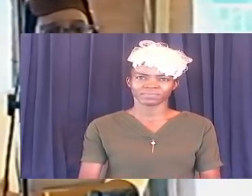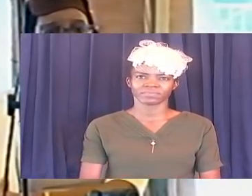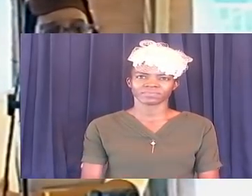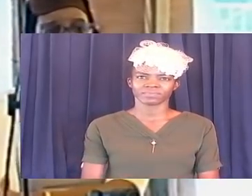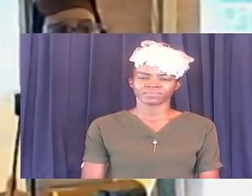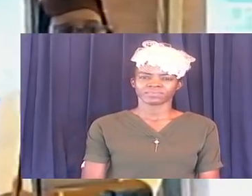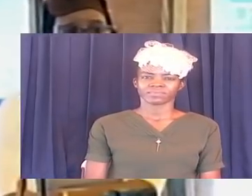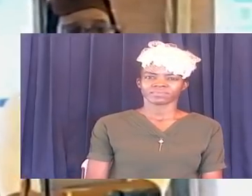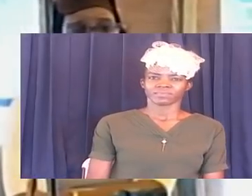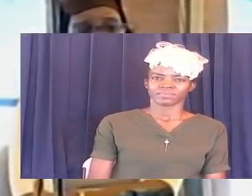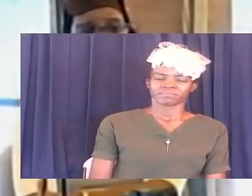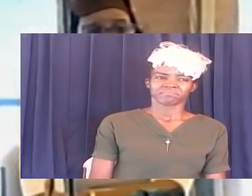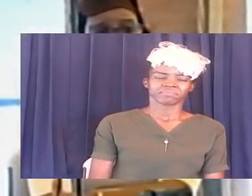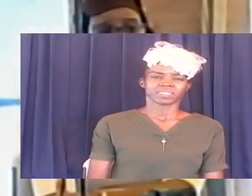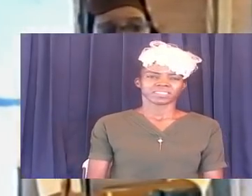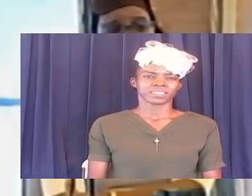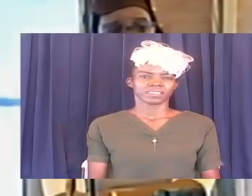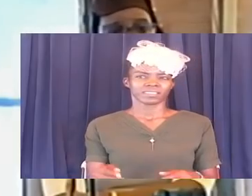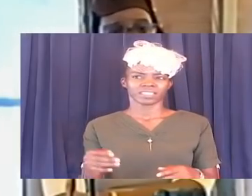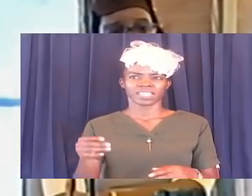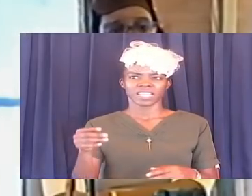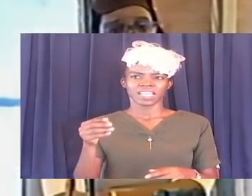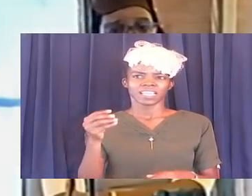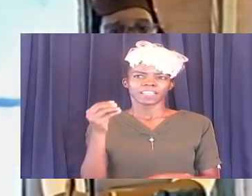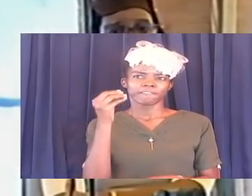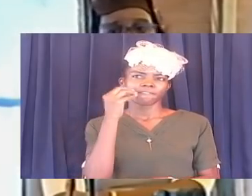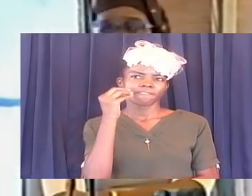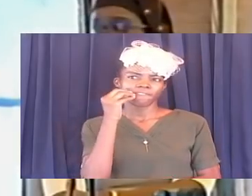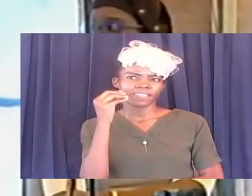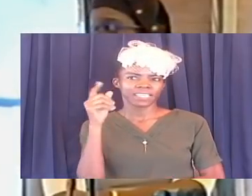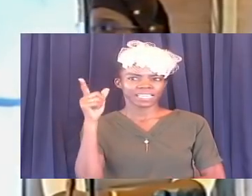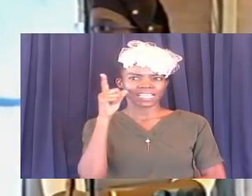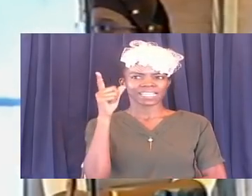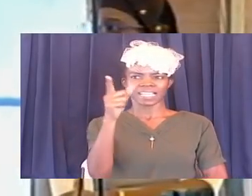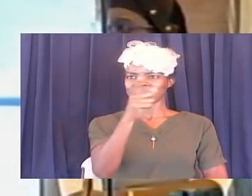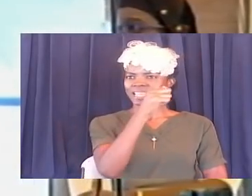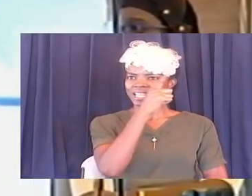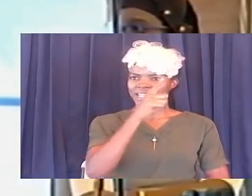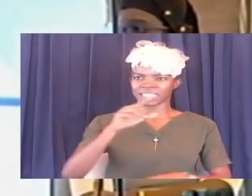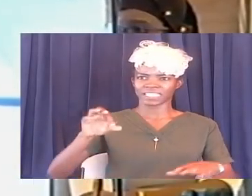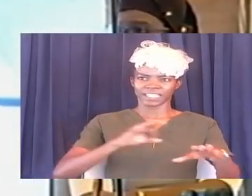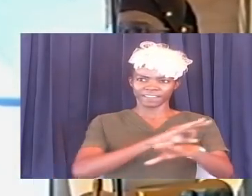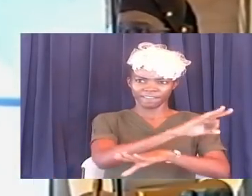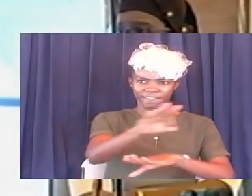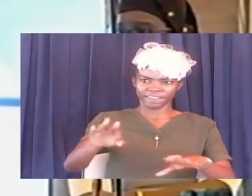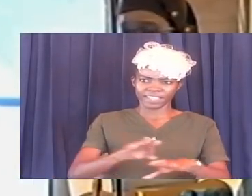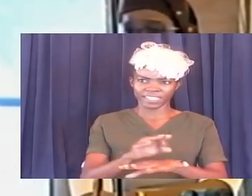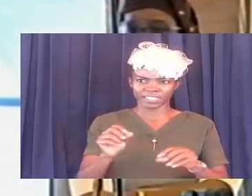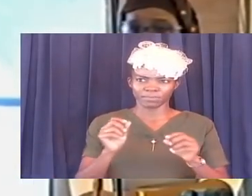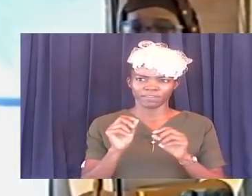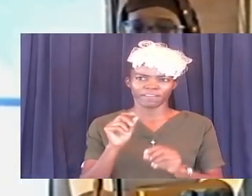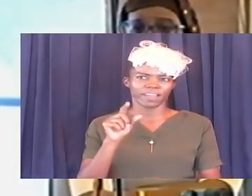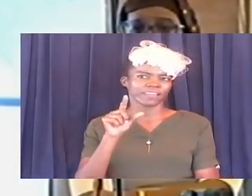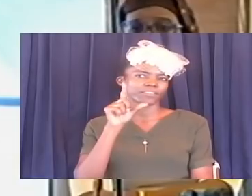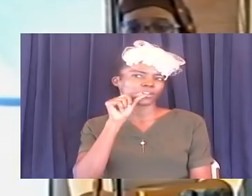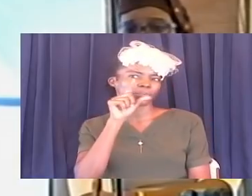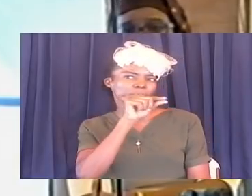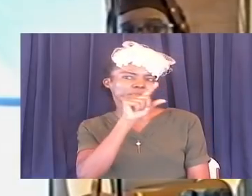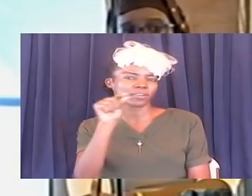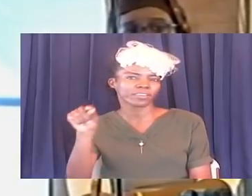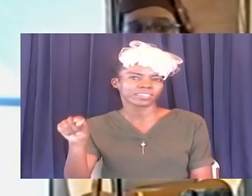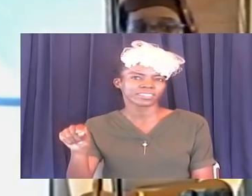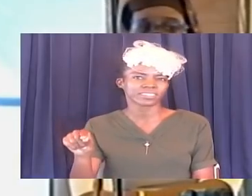he clothes the lilies of the field. He provides for the birds of the air, the fowls of the